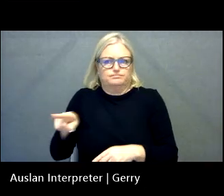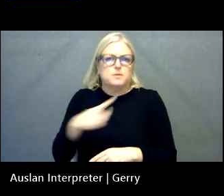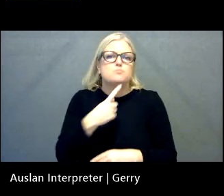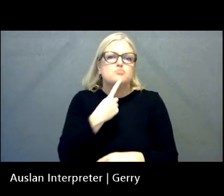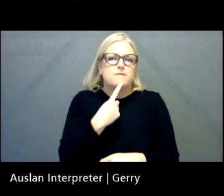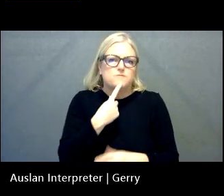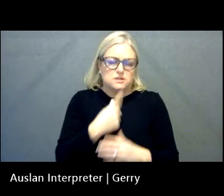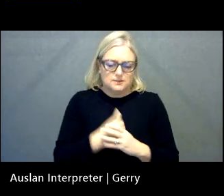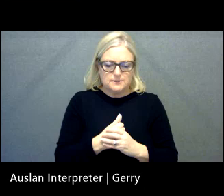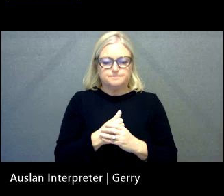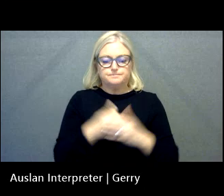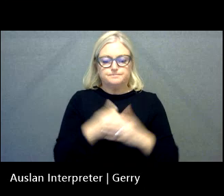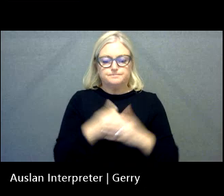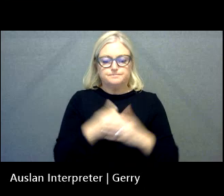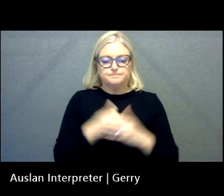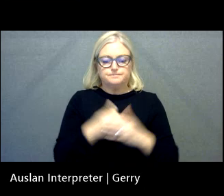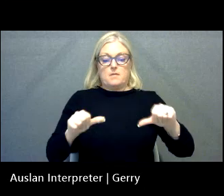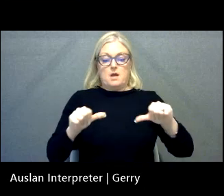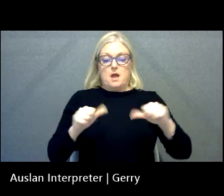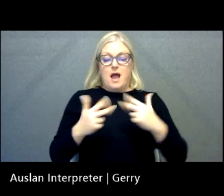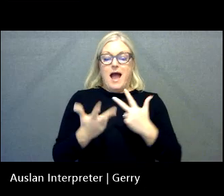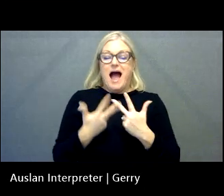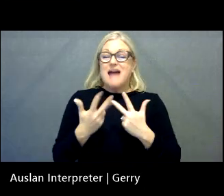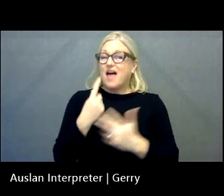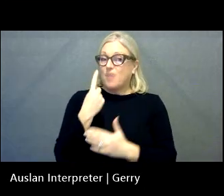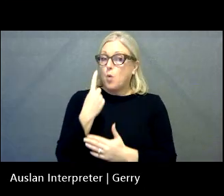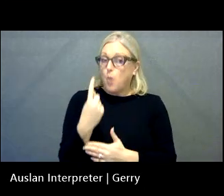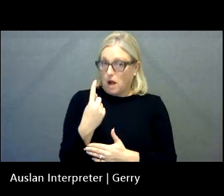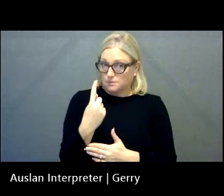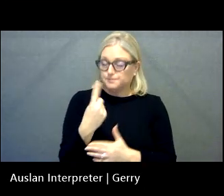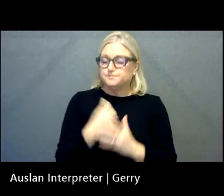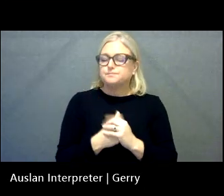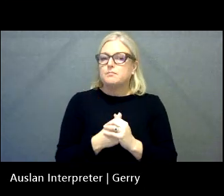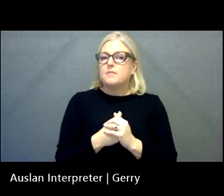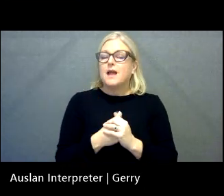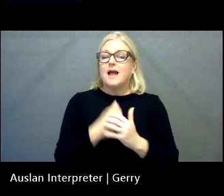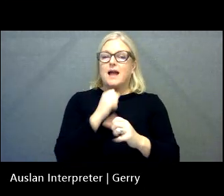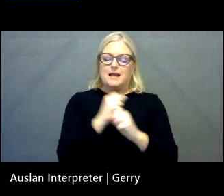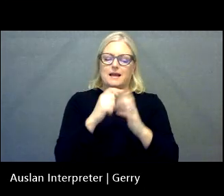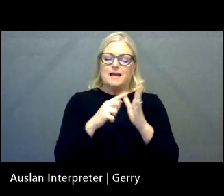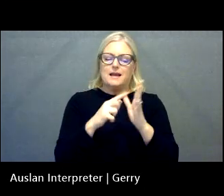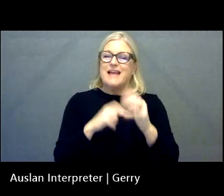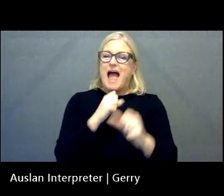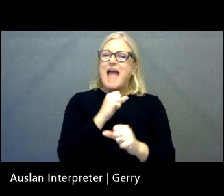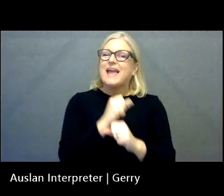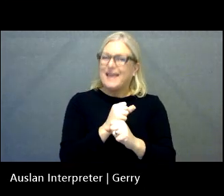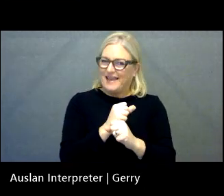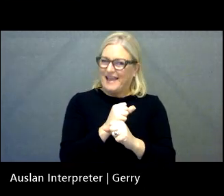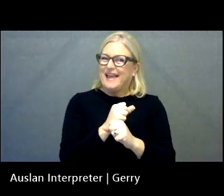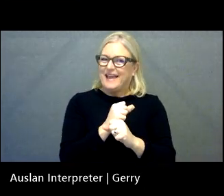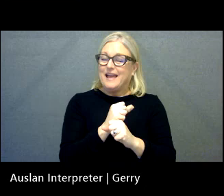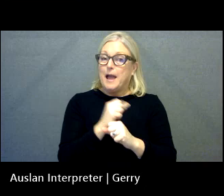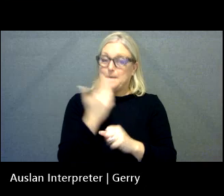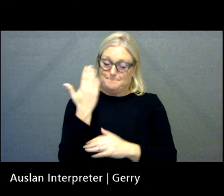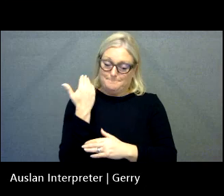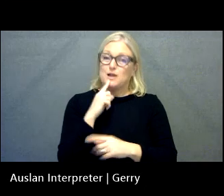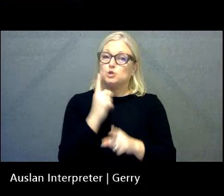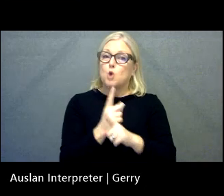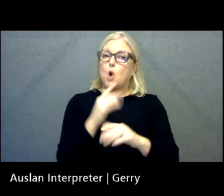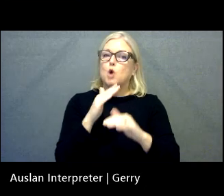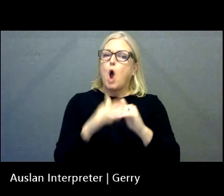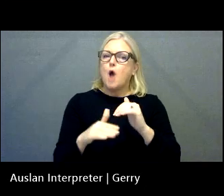still needing to work out how we do this, but Gang showed you some examples of safety and recognising that safety in